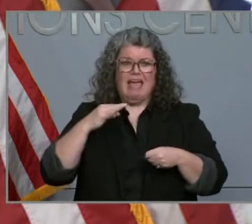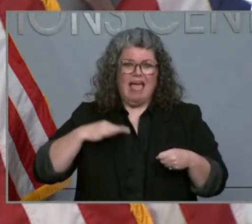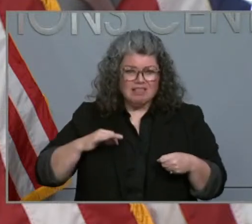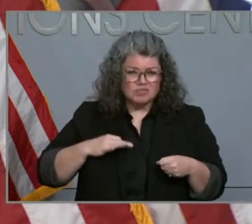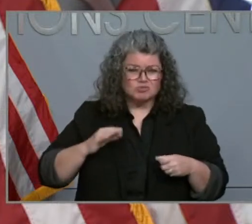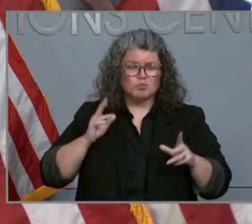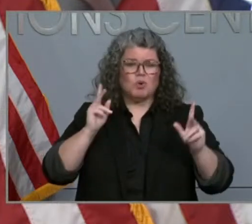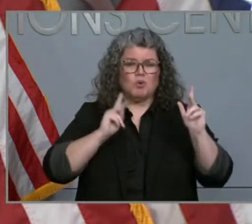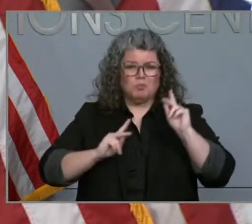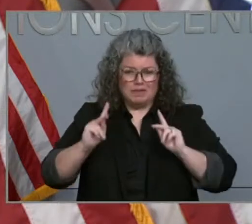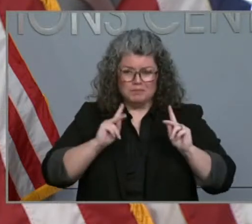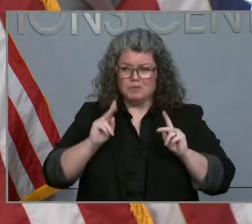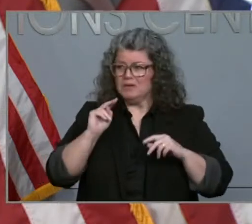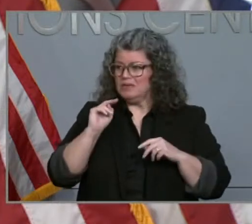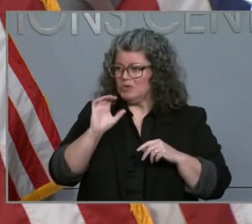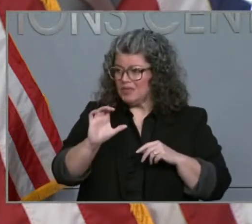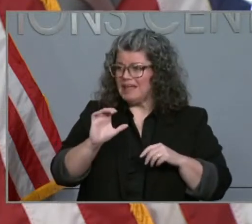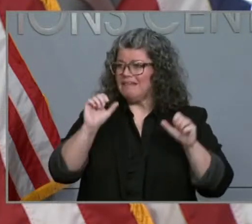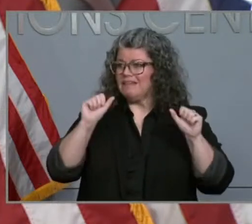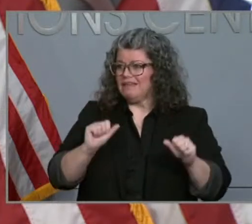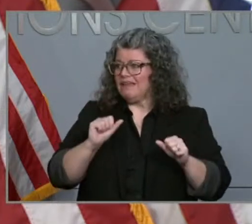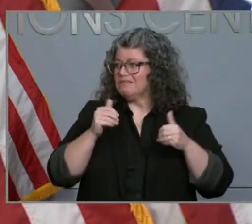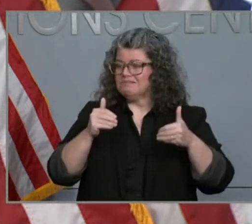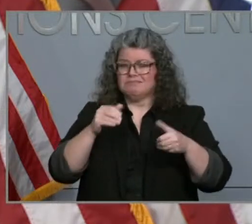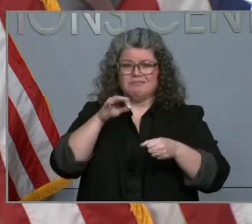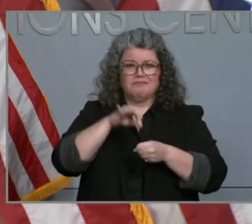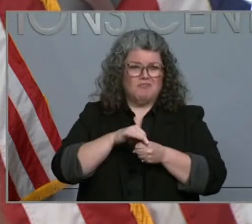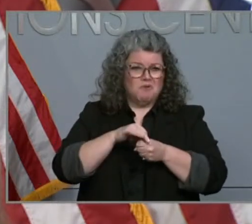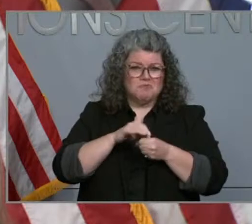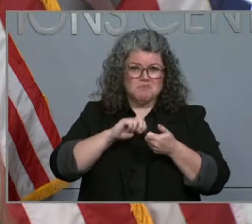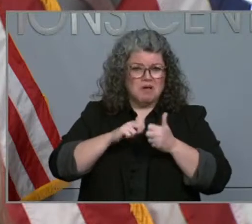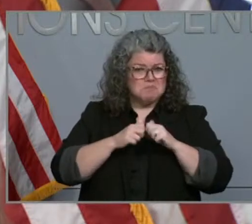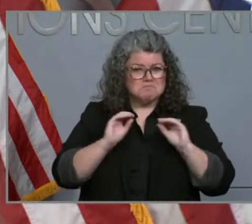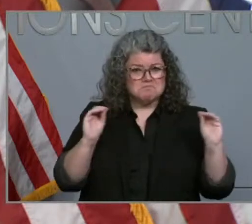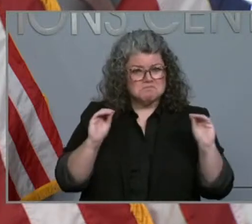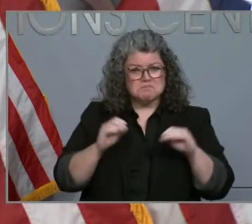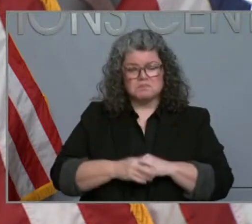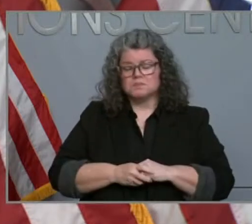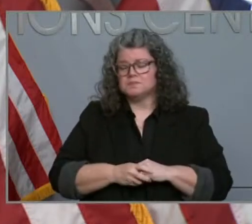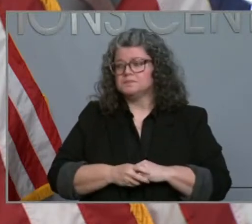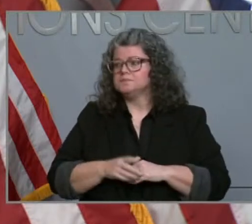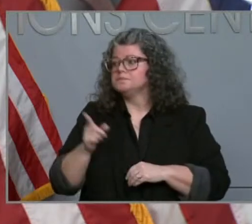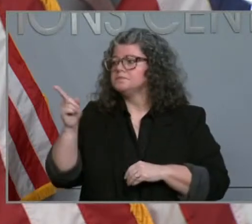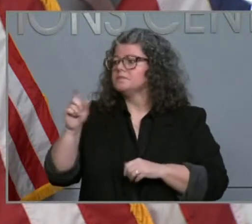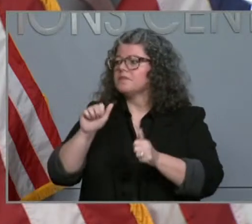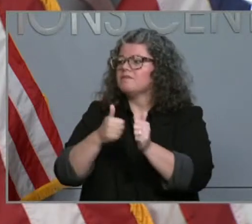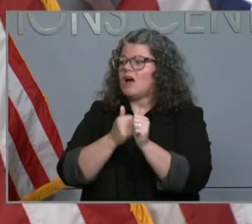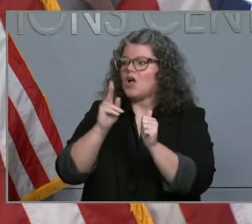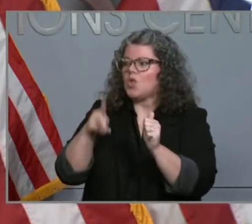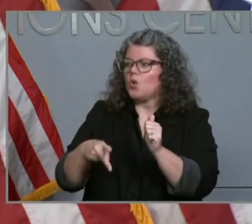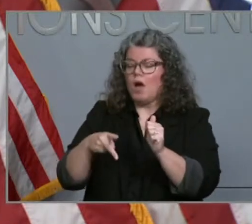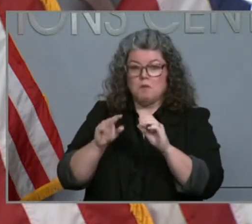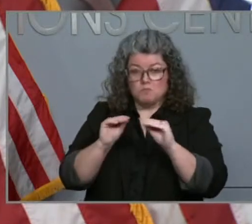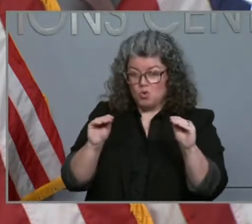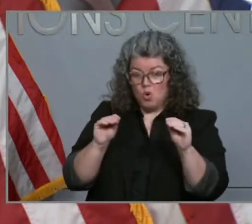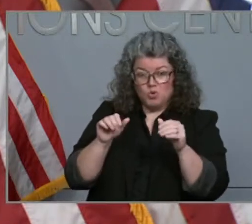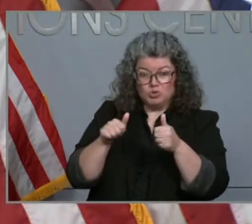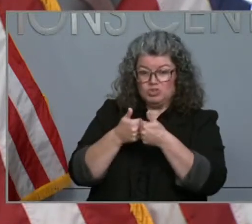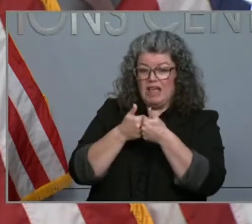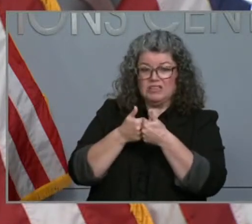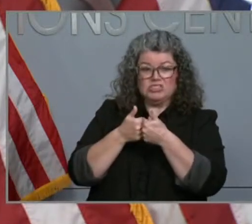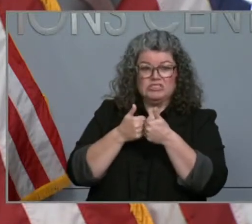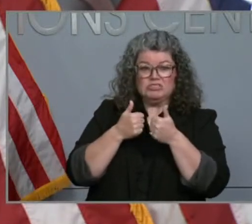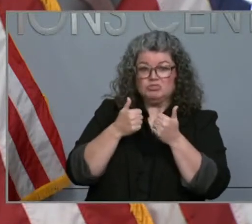North Carolinians have been able to cast their ballot. And a follow-up to that is you did mention that you haven't seen any significant challenges to